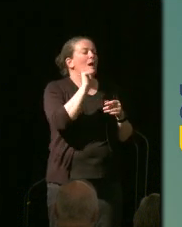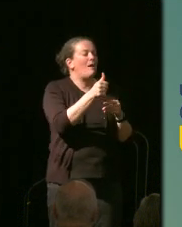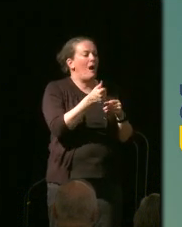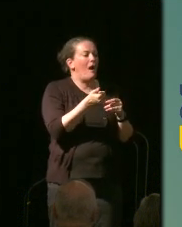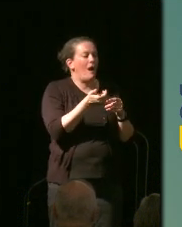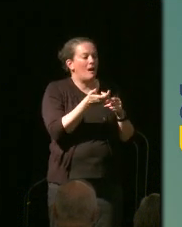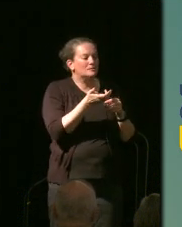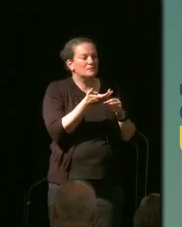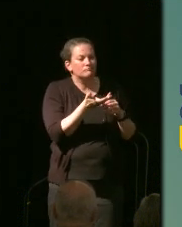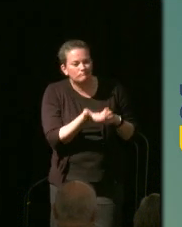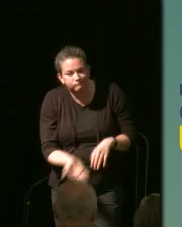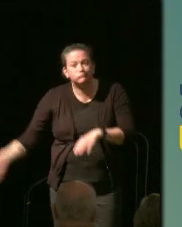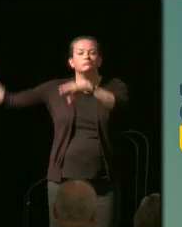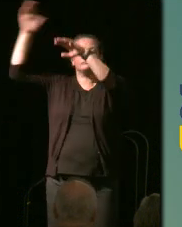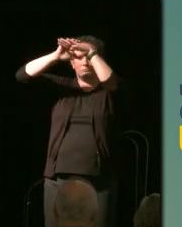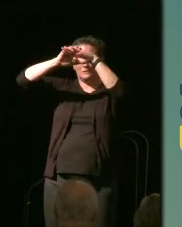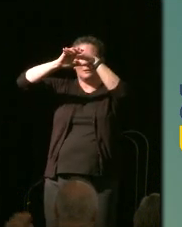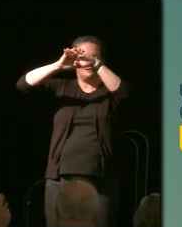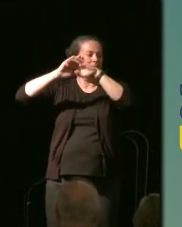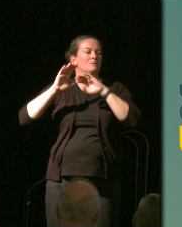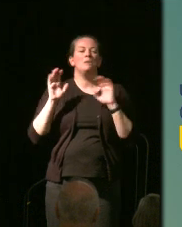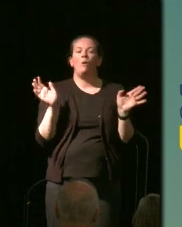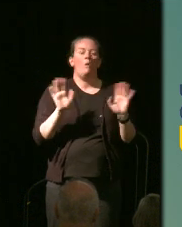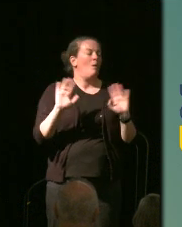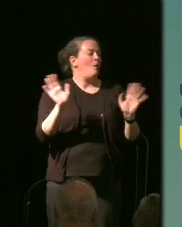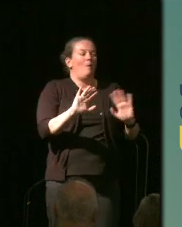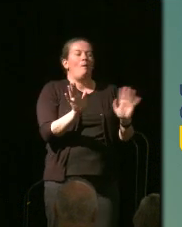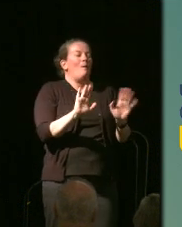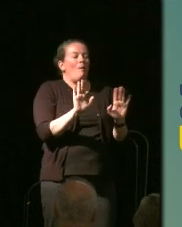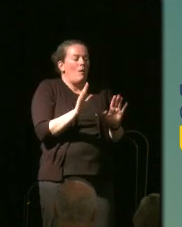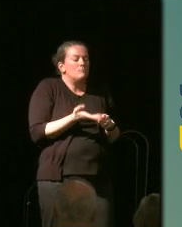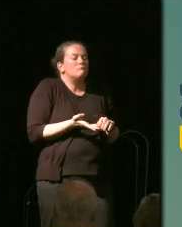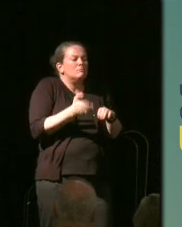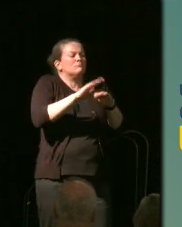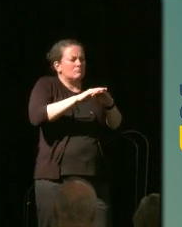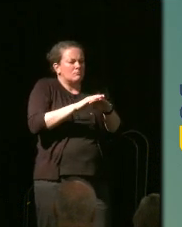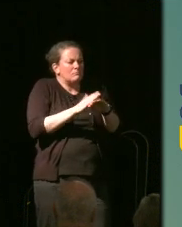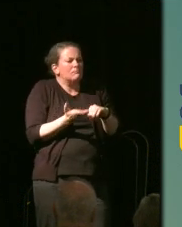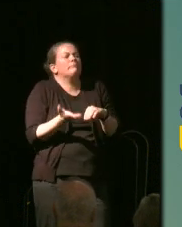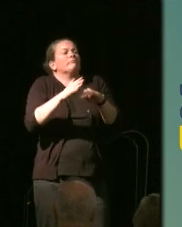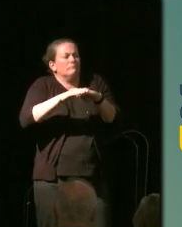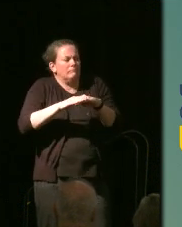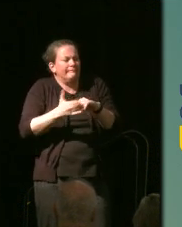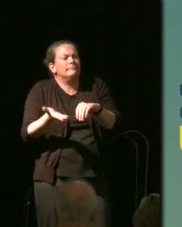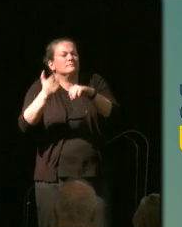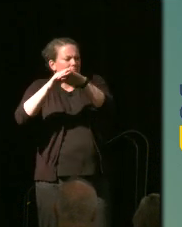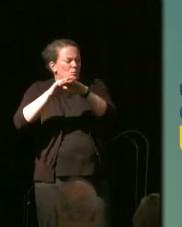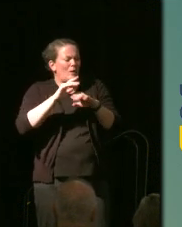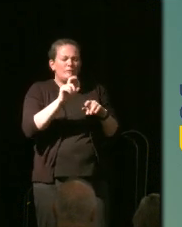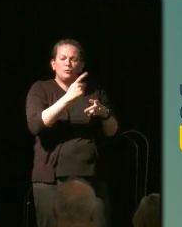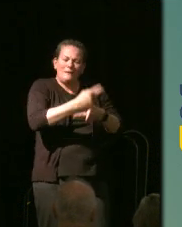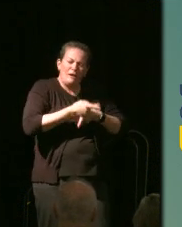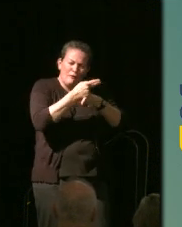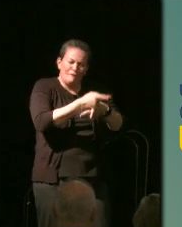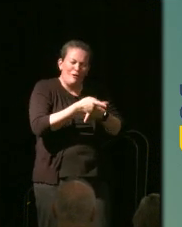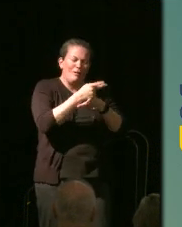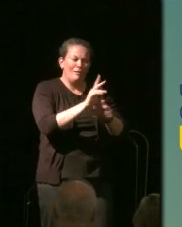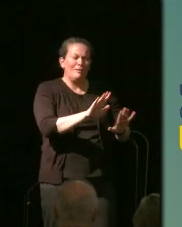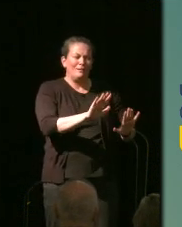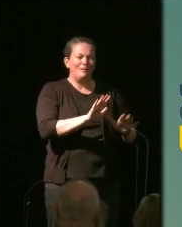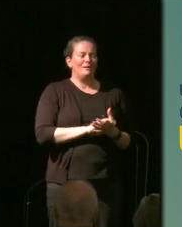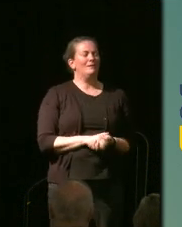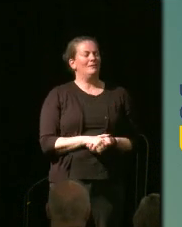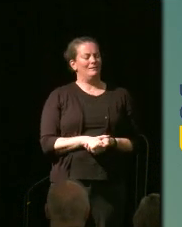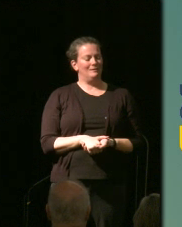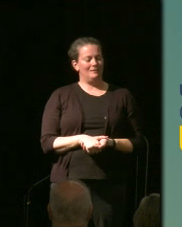maybe 9, just to make sure that we're being careful as we go forward. So we've done all of that. You'll see there's been some,